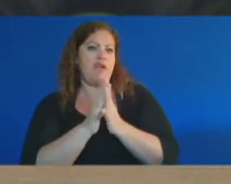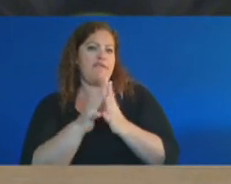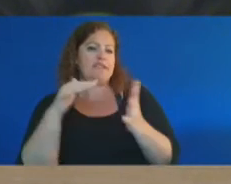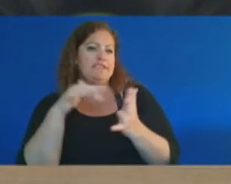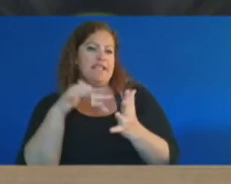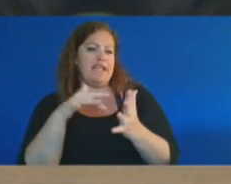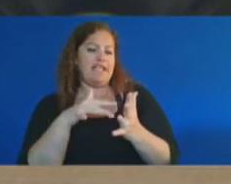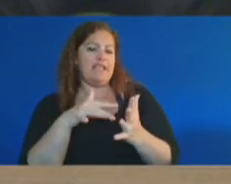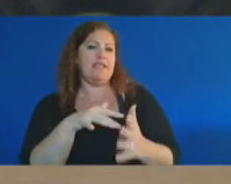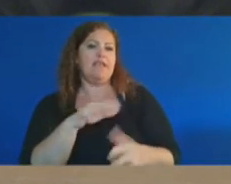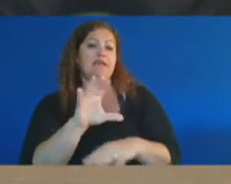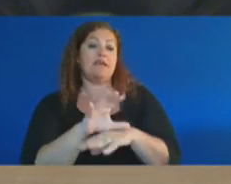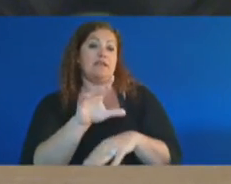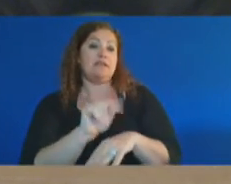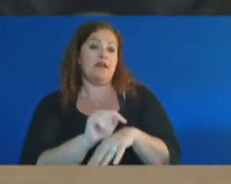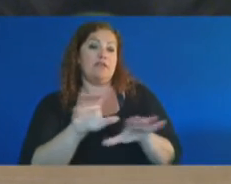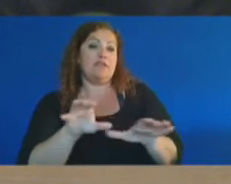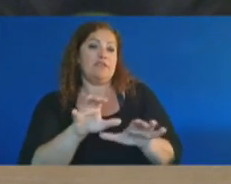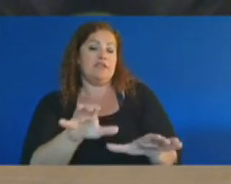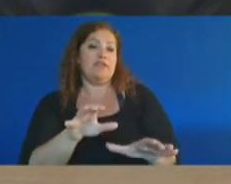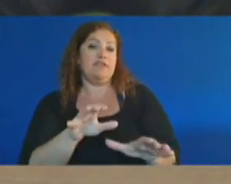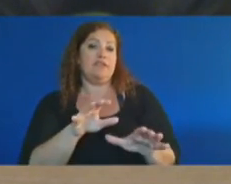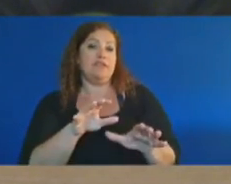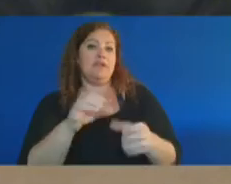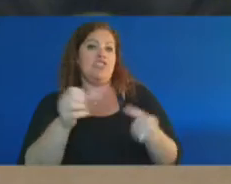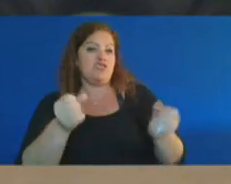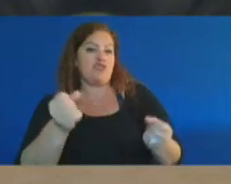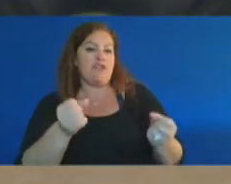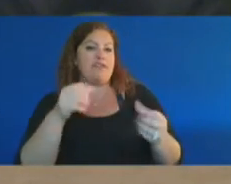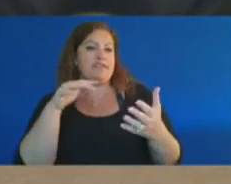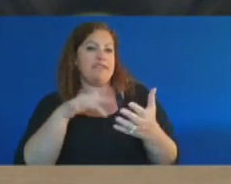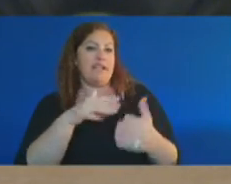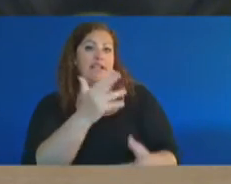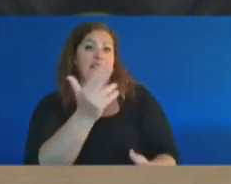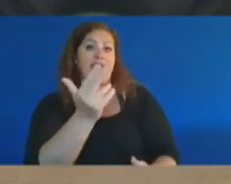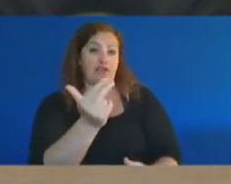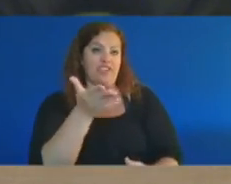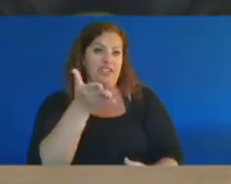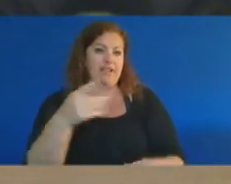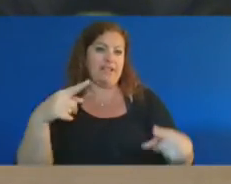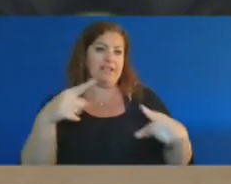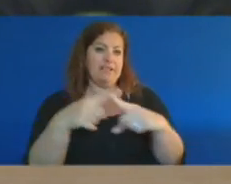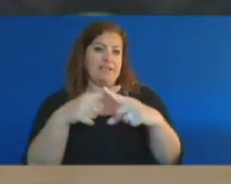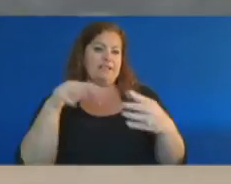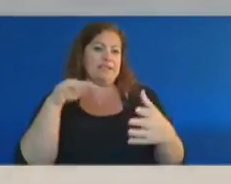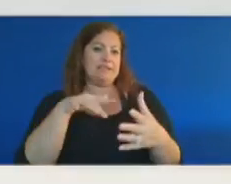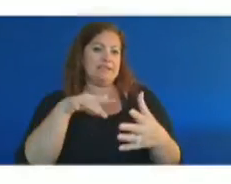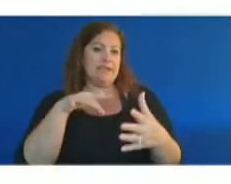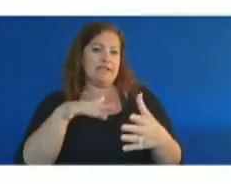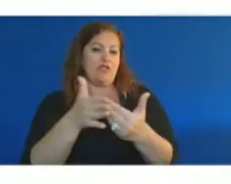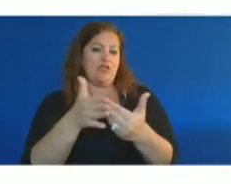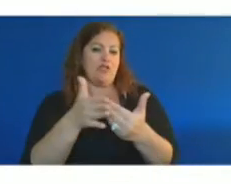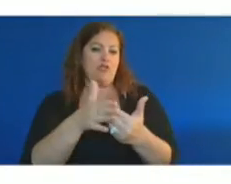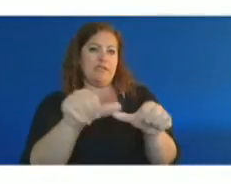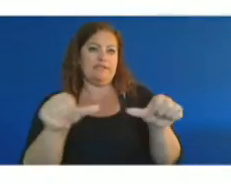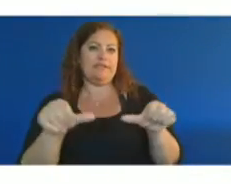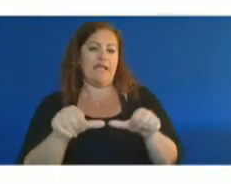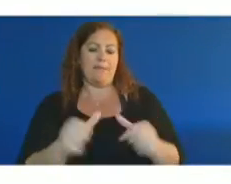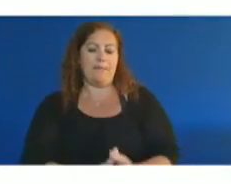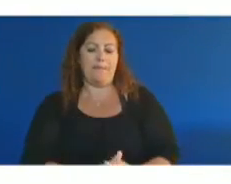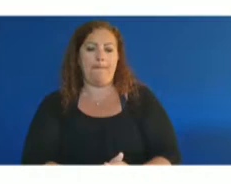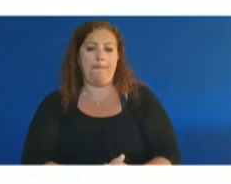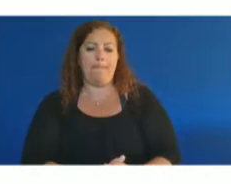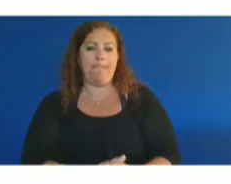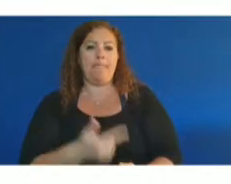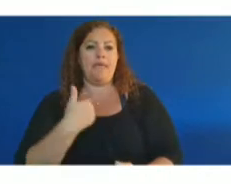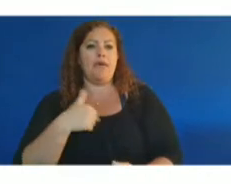uh the consultant performed a traffic study uh 13 existing intersections were studied in the vicinity of the site um we did